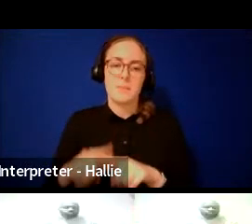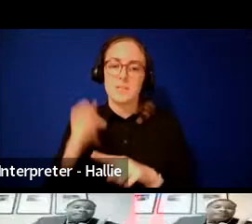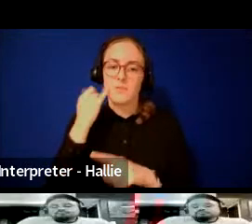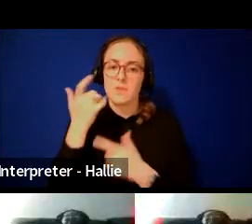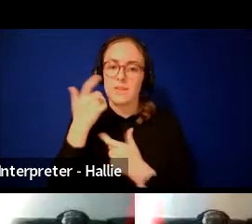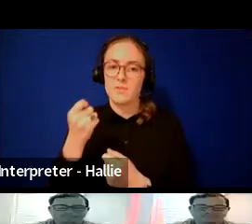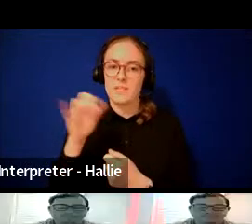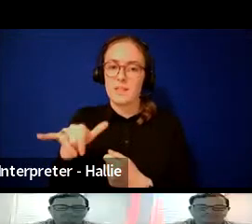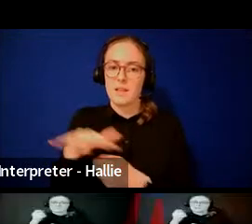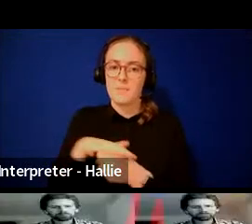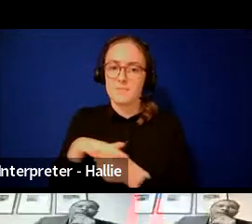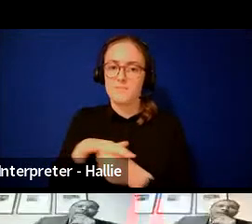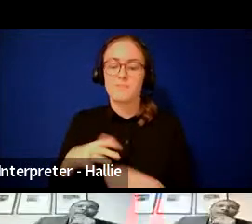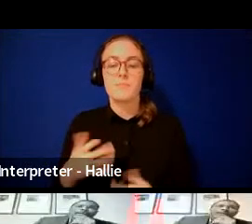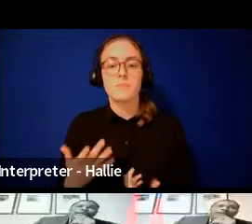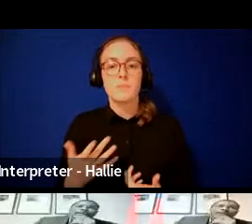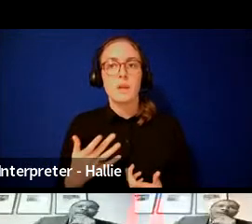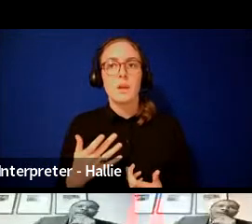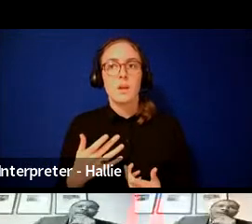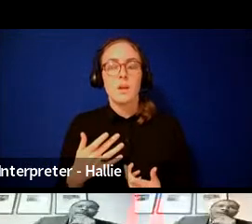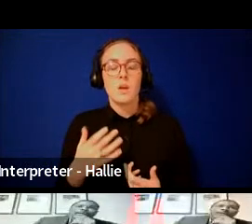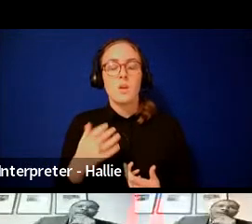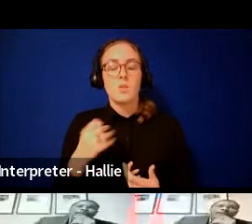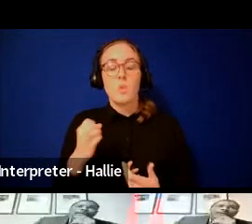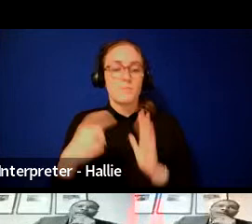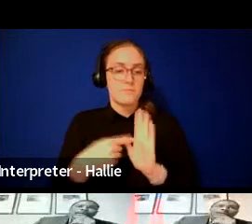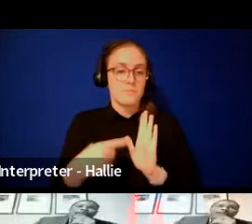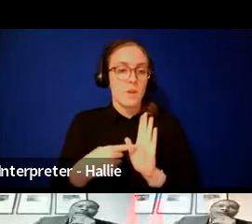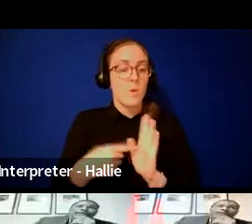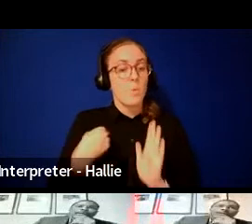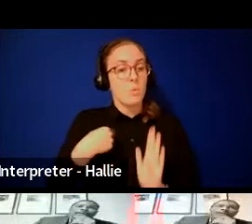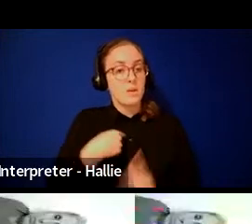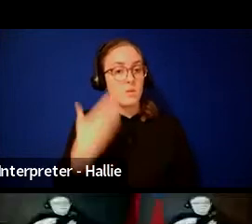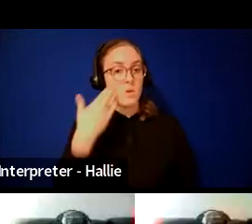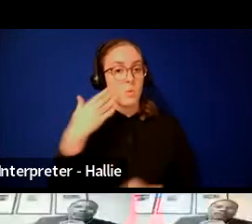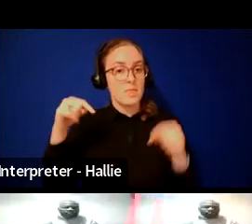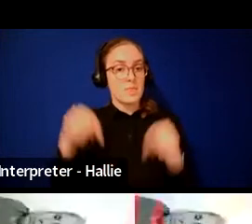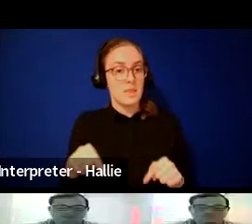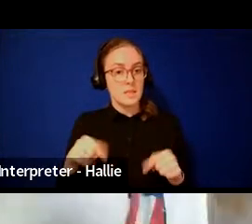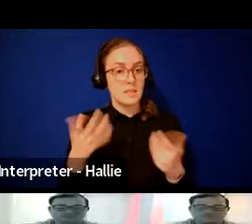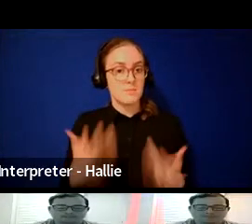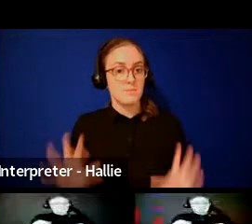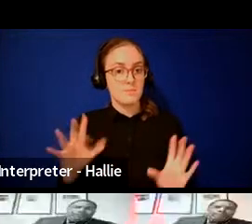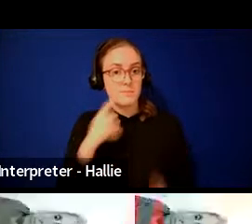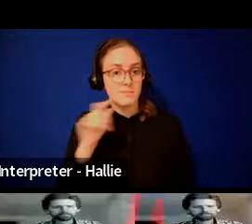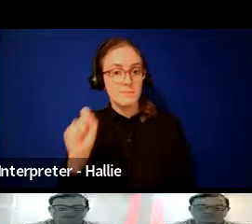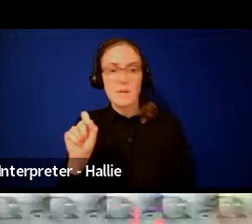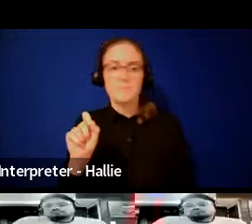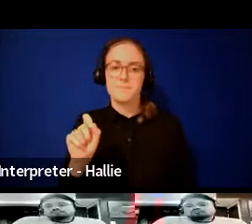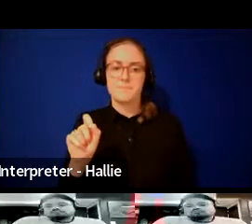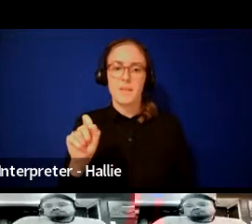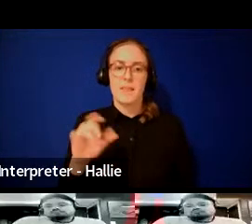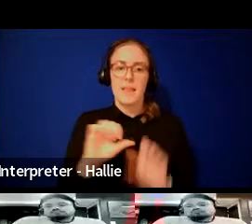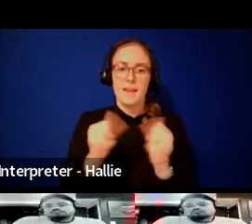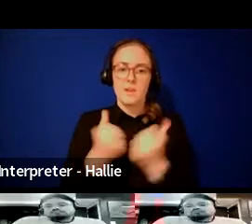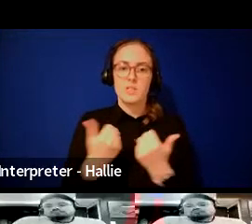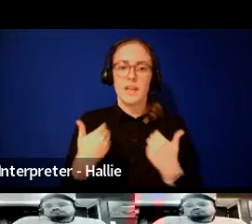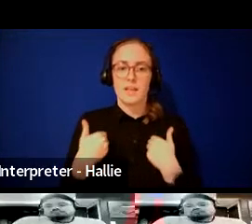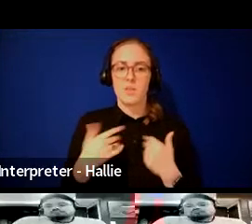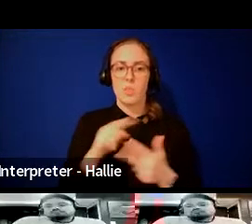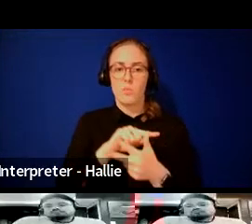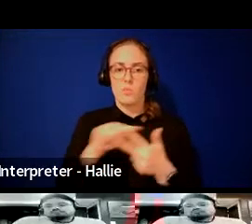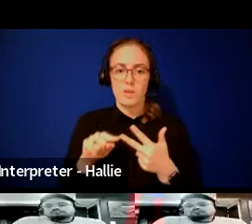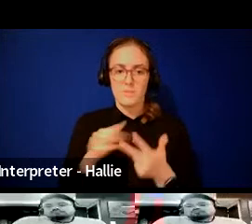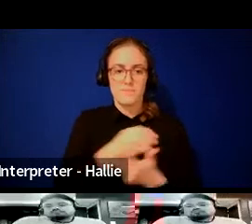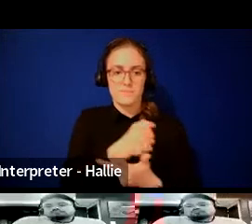instance, and this is just, so we know that this alone won't do it. The agency has a three-pronged approach to growing pickleball.